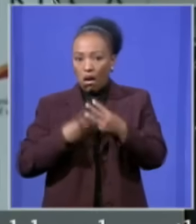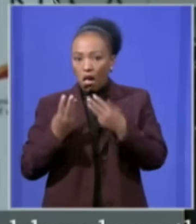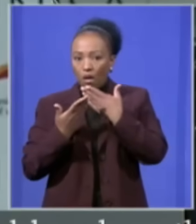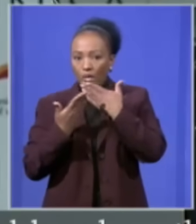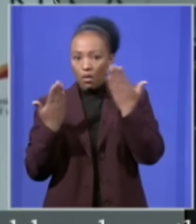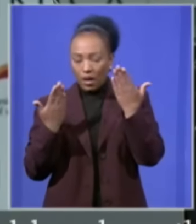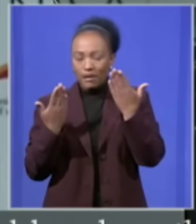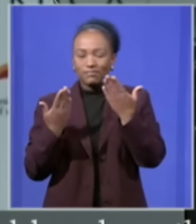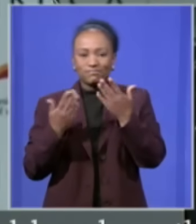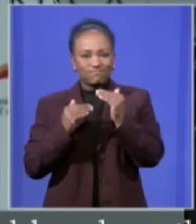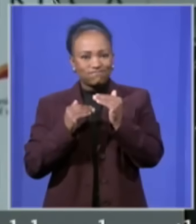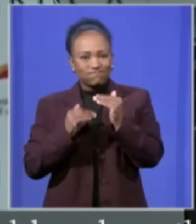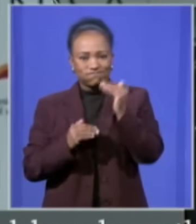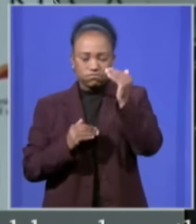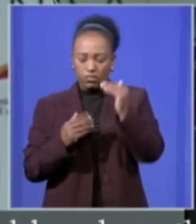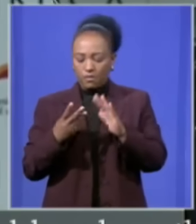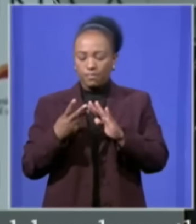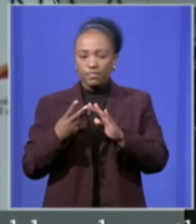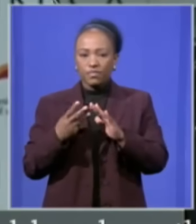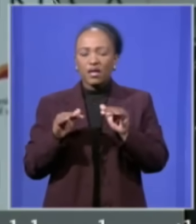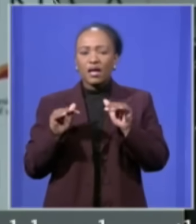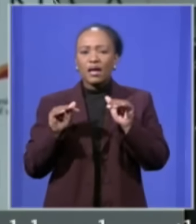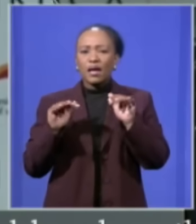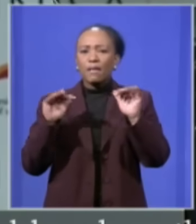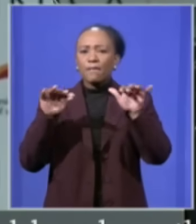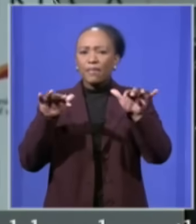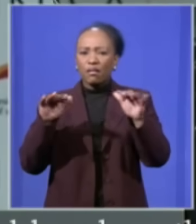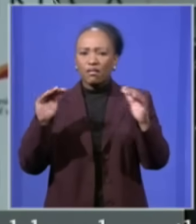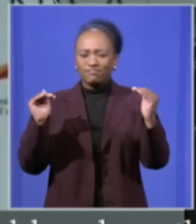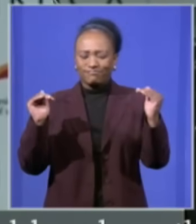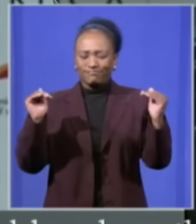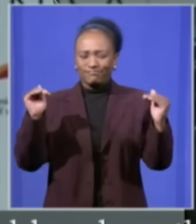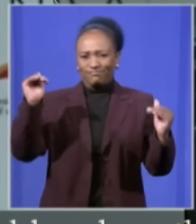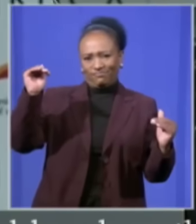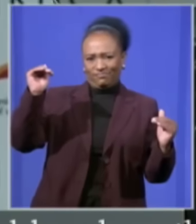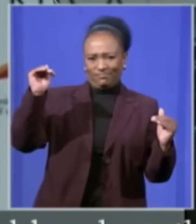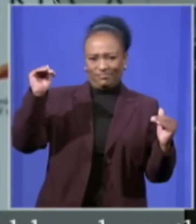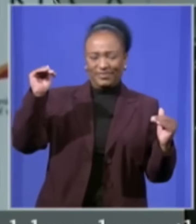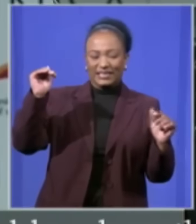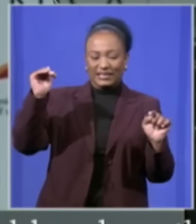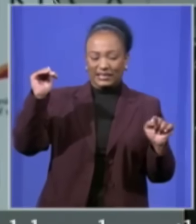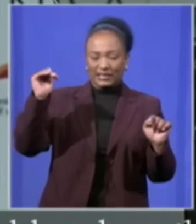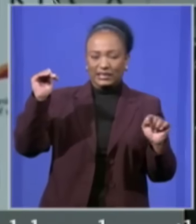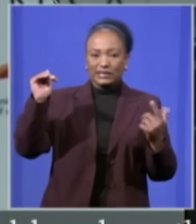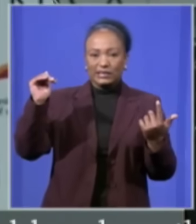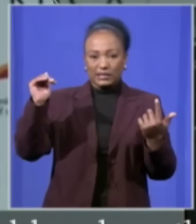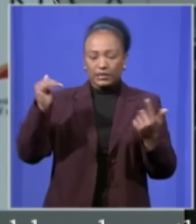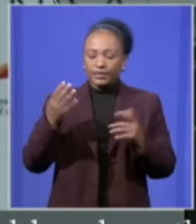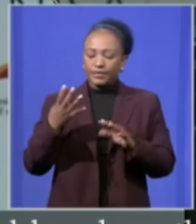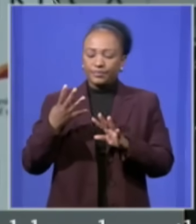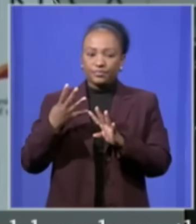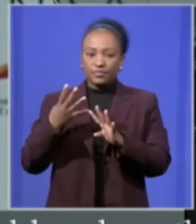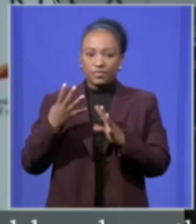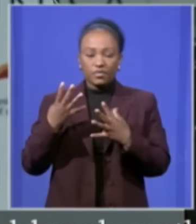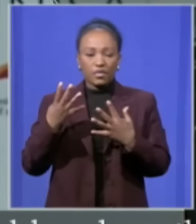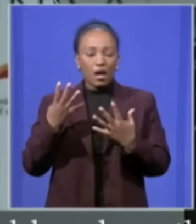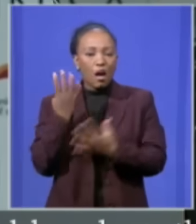inequality that besets our people, growing poverty, and